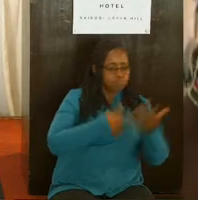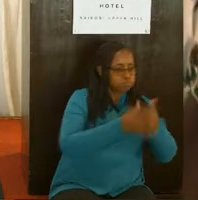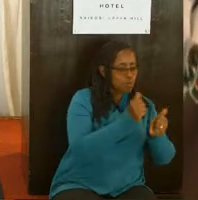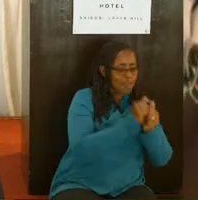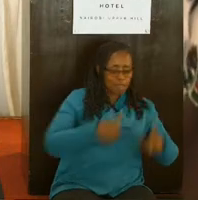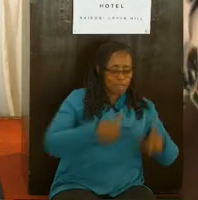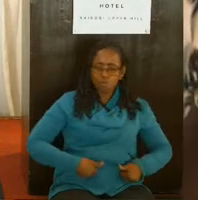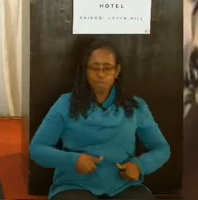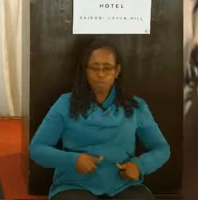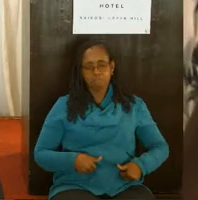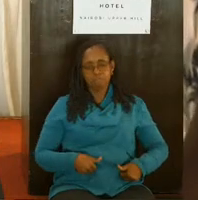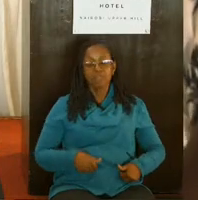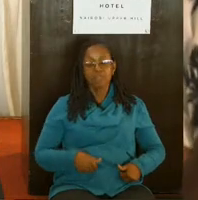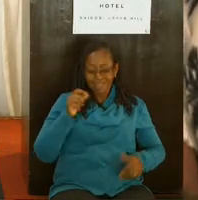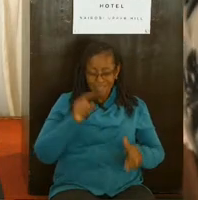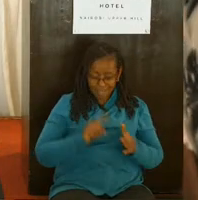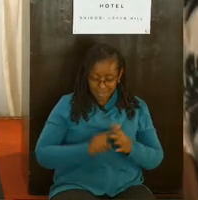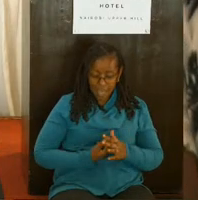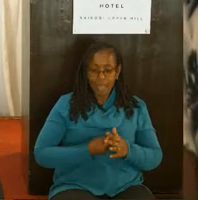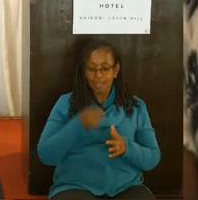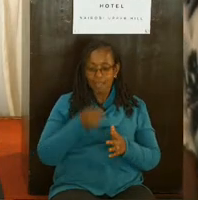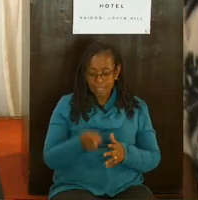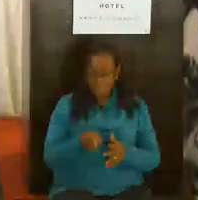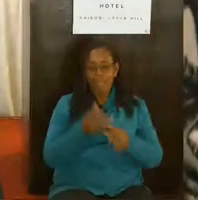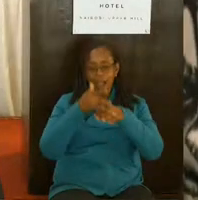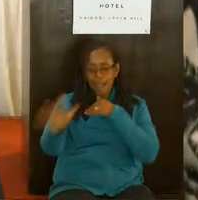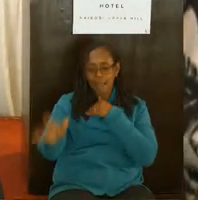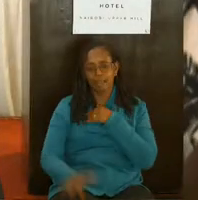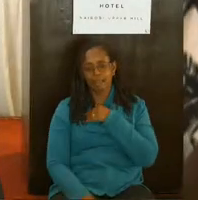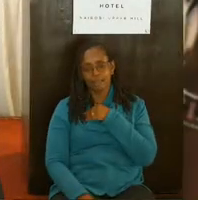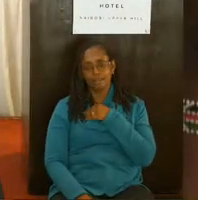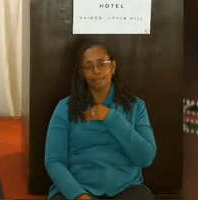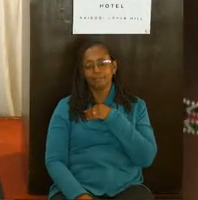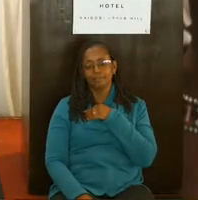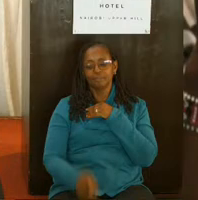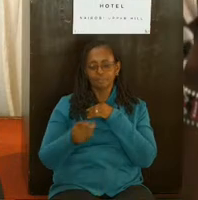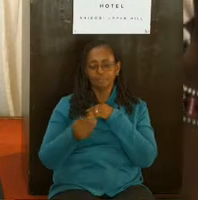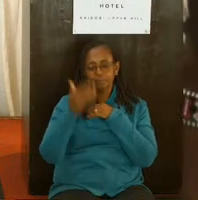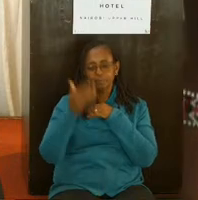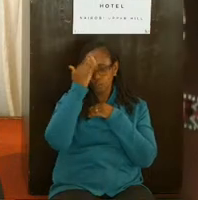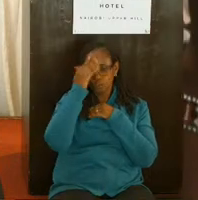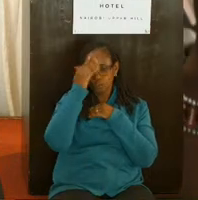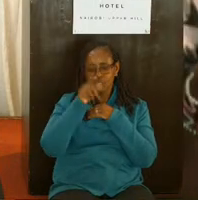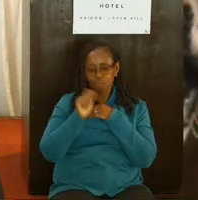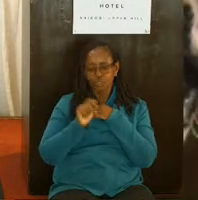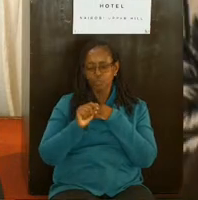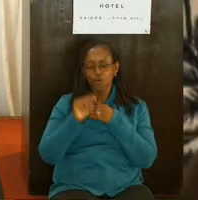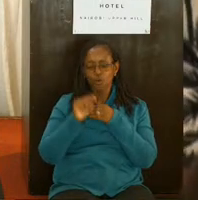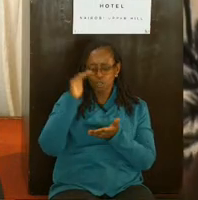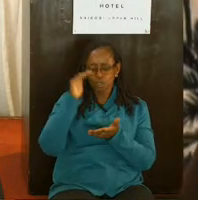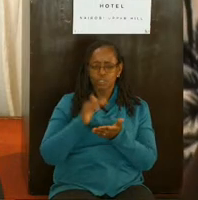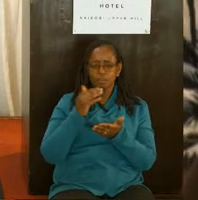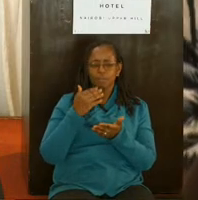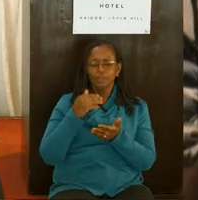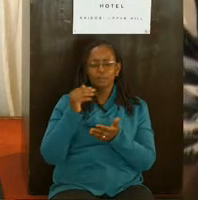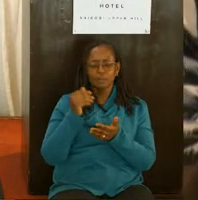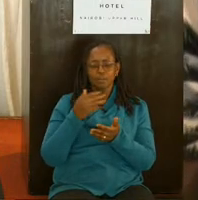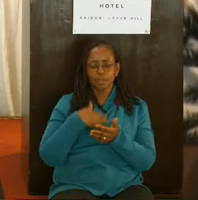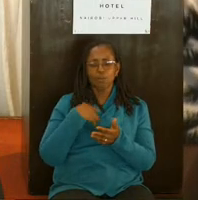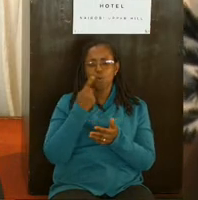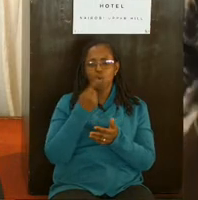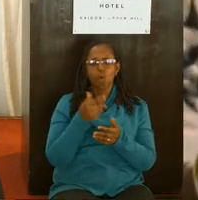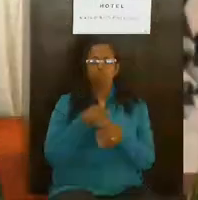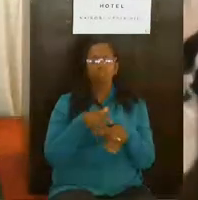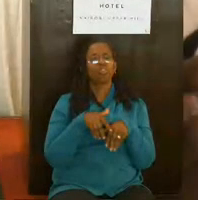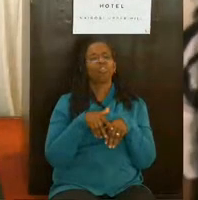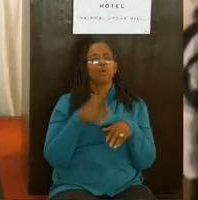but if we can start this conversation early I think it will reduce the apathy in voting and all that thank